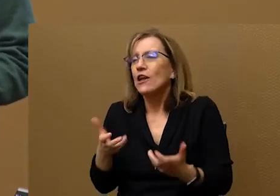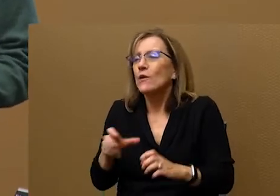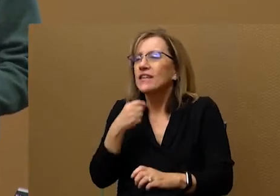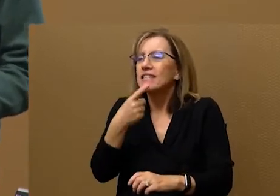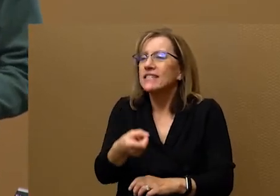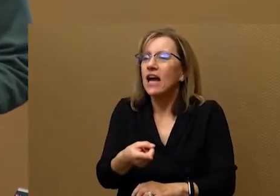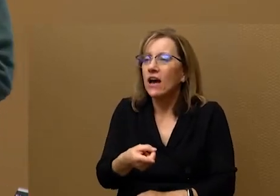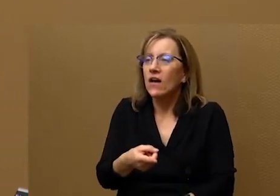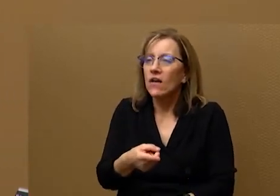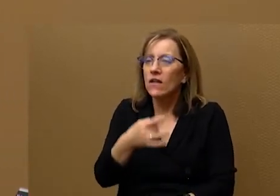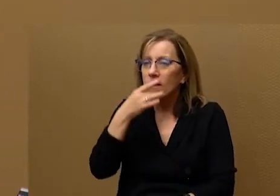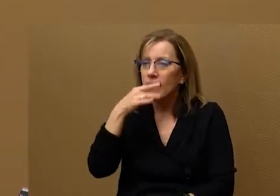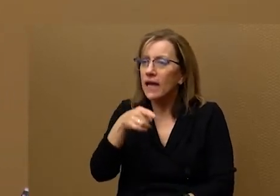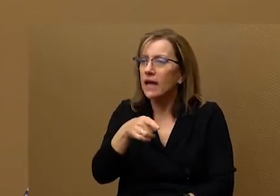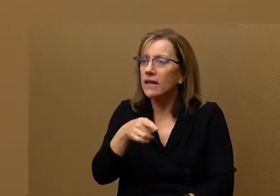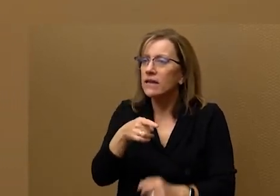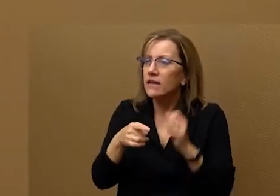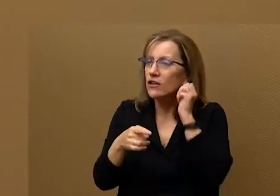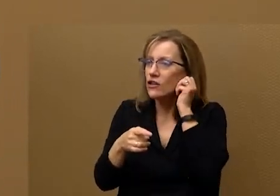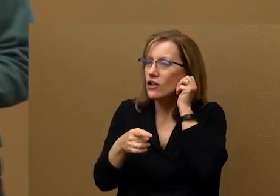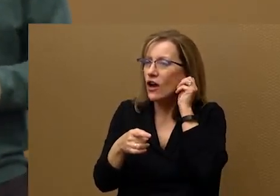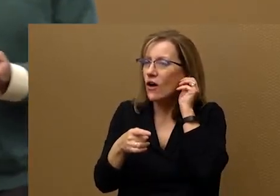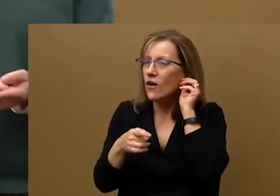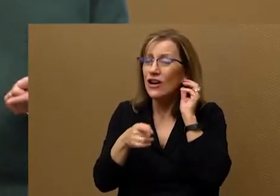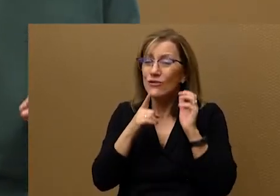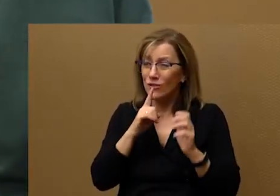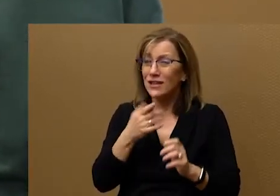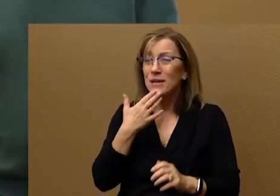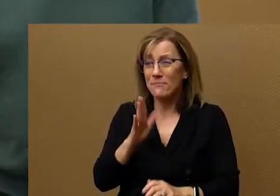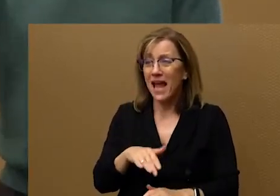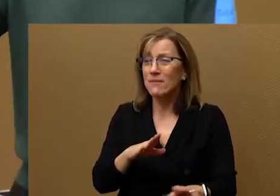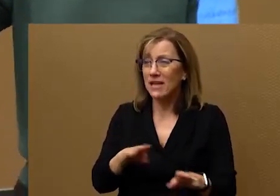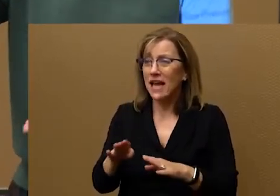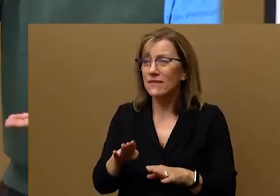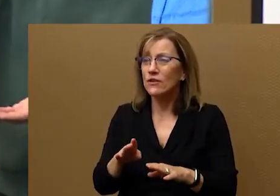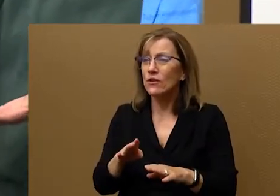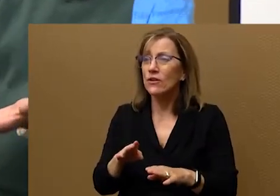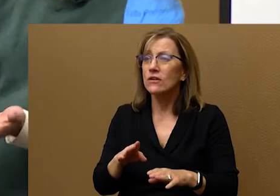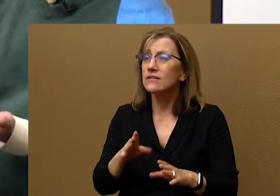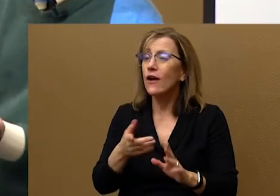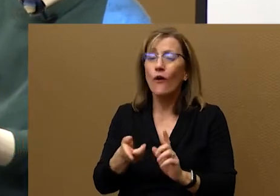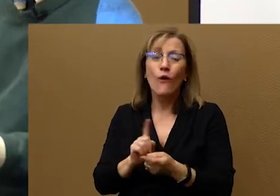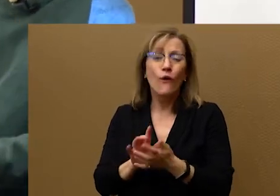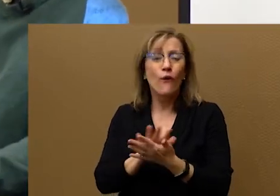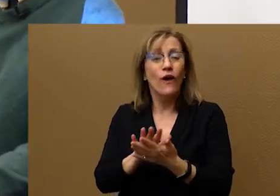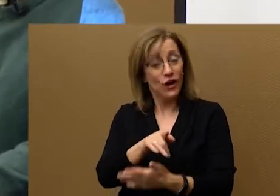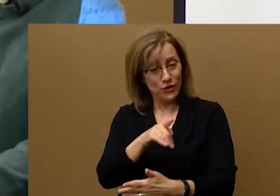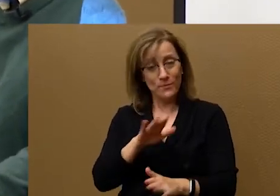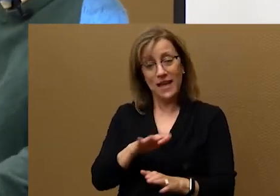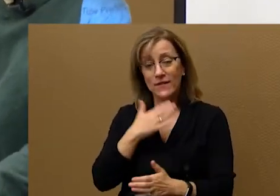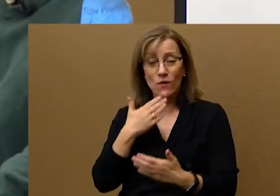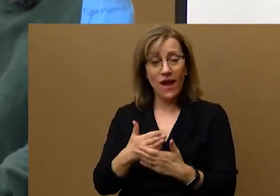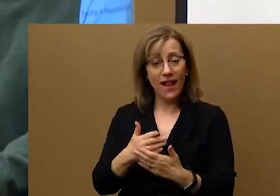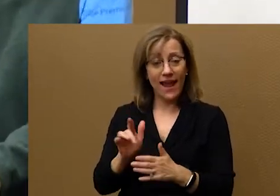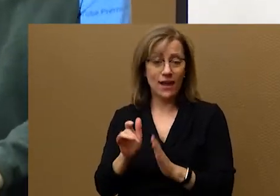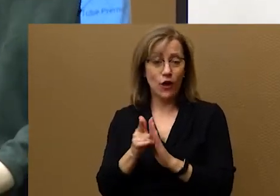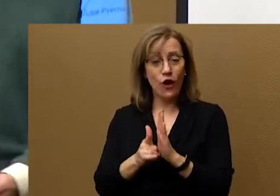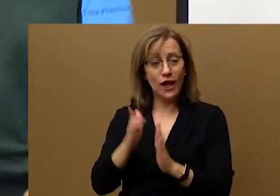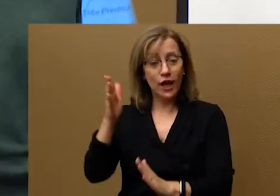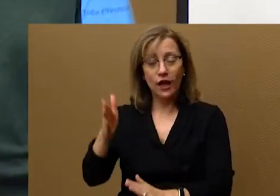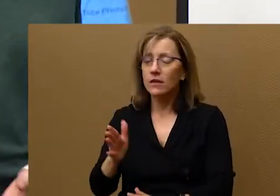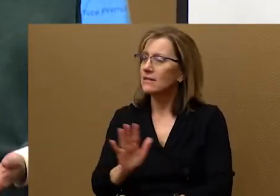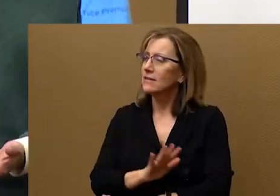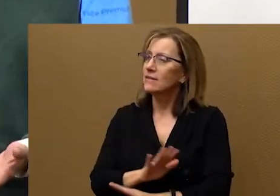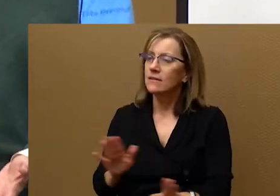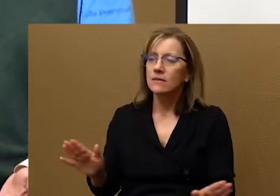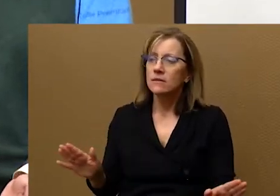really behaving badly that he's behaving well. So the trick for me is, if I know the micro skills, the tiny, tiny developmental skills,